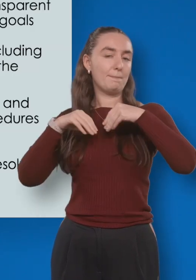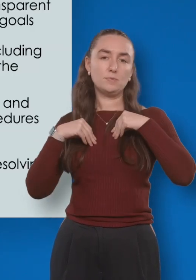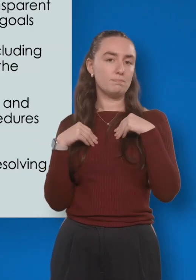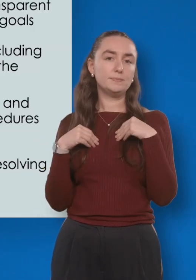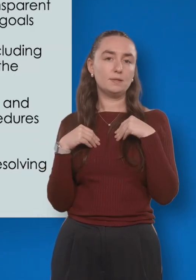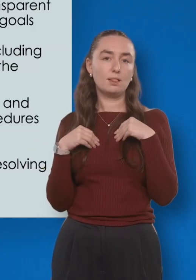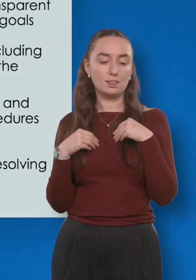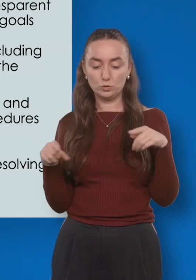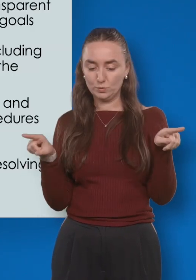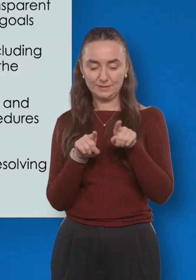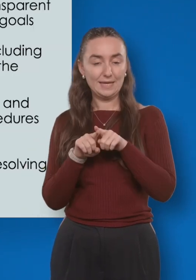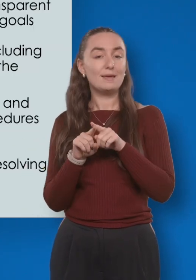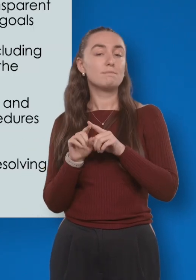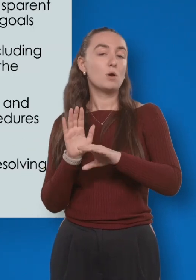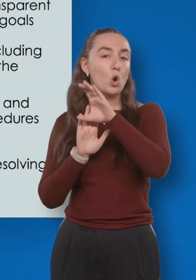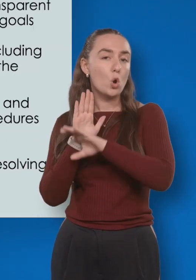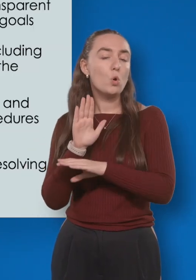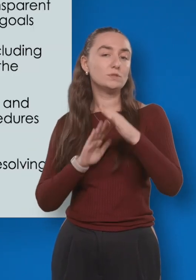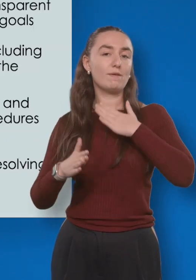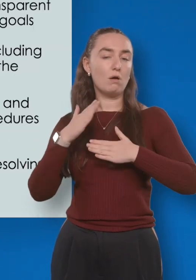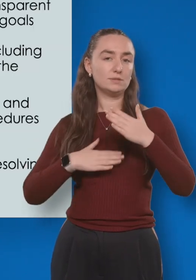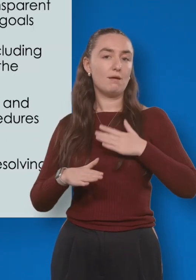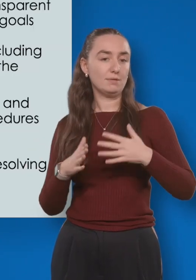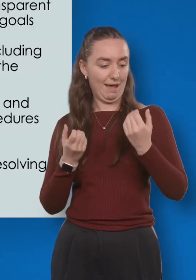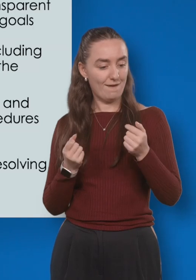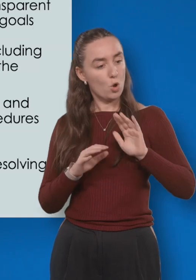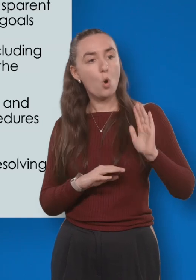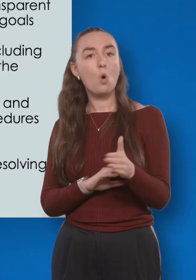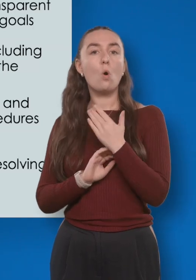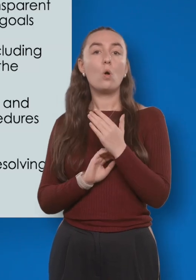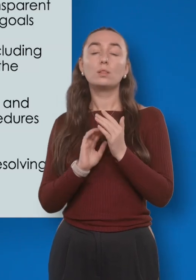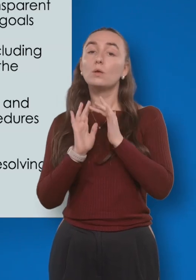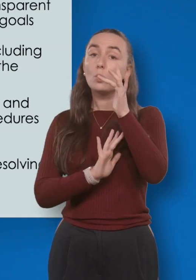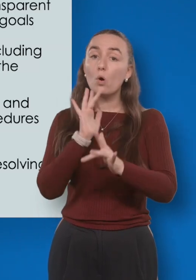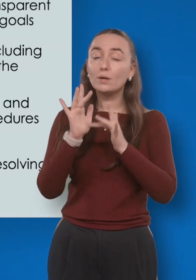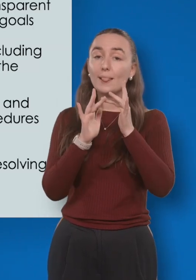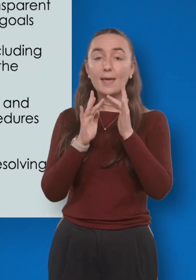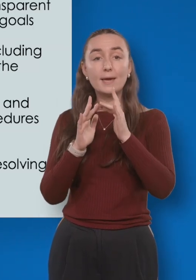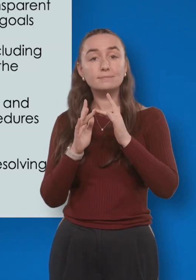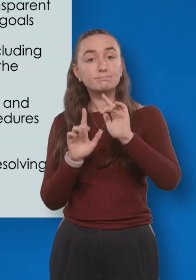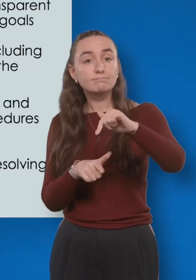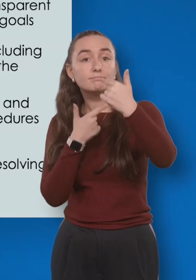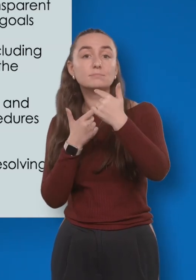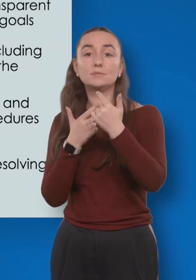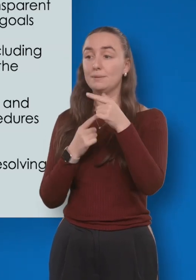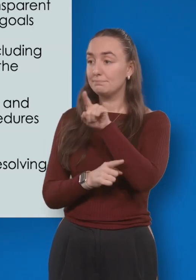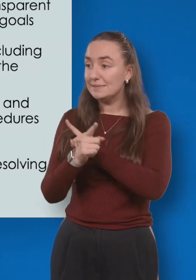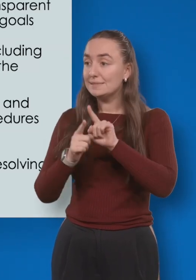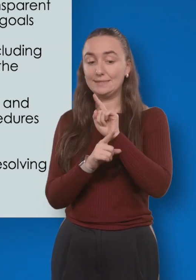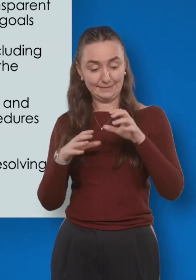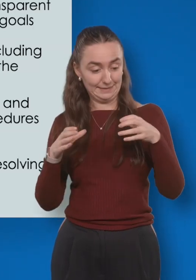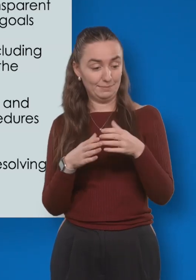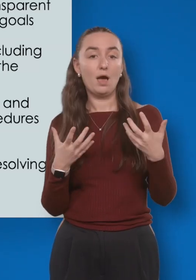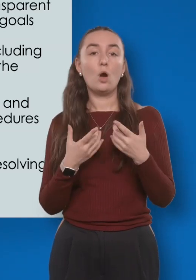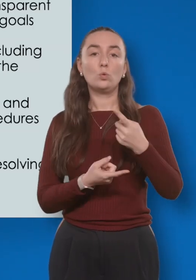and this code of conduct also applies in the way that we behave in meetings in our own team and how we support